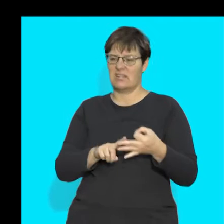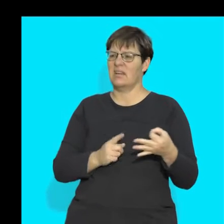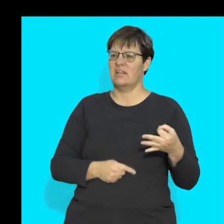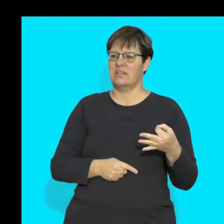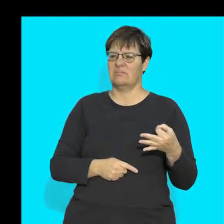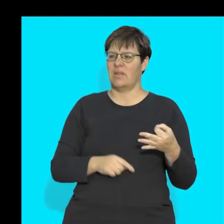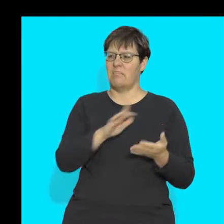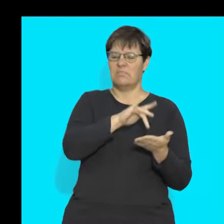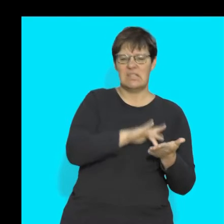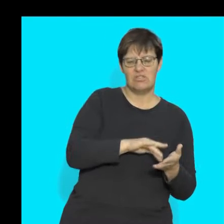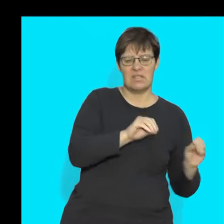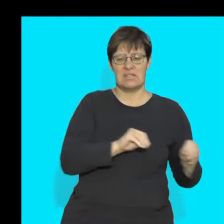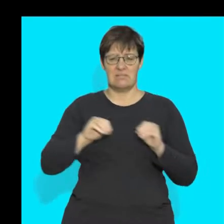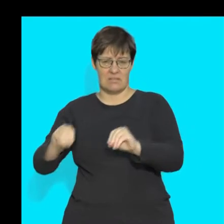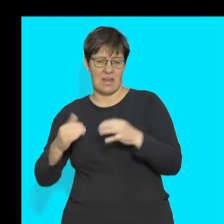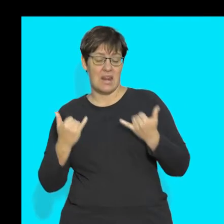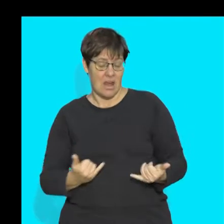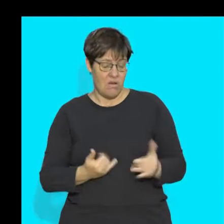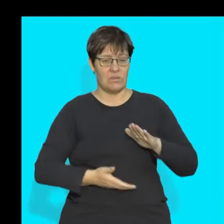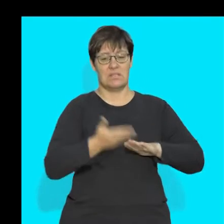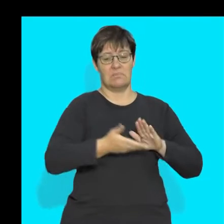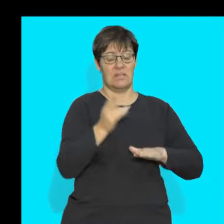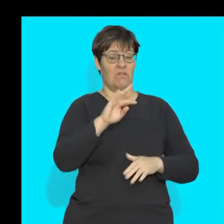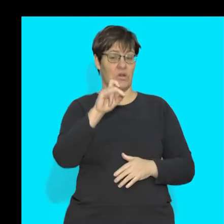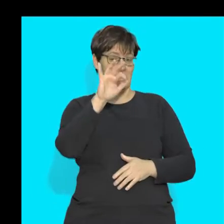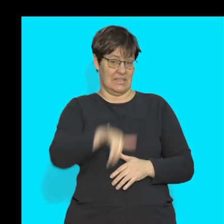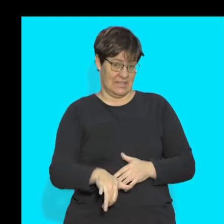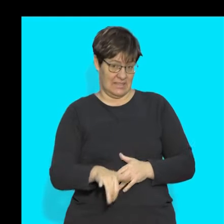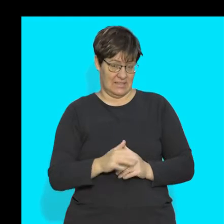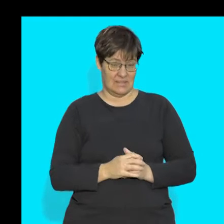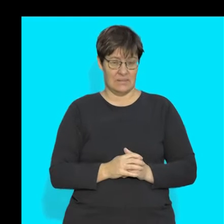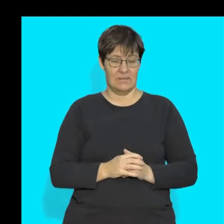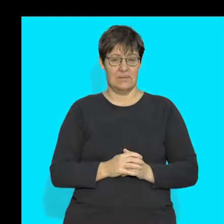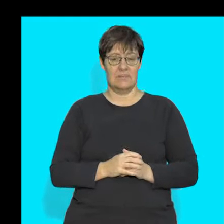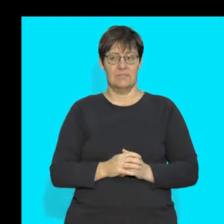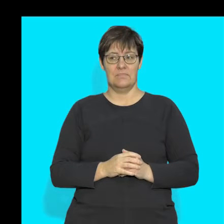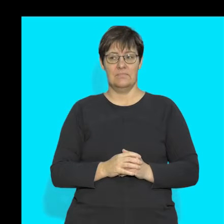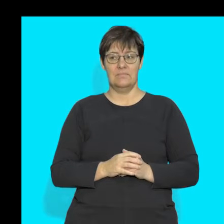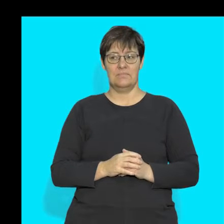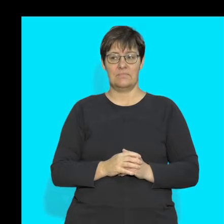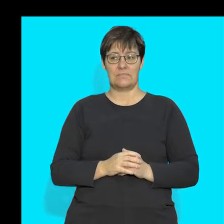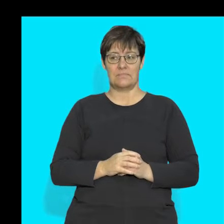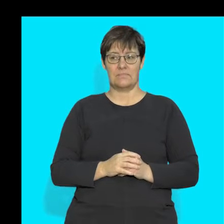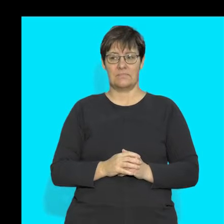and displacement, we're busy looking at speed and velocity, okay? So that's where we're at today.